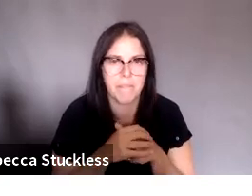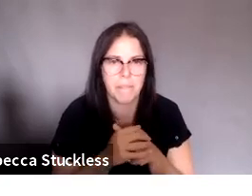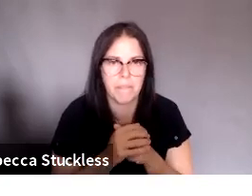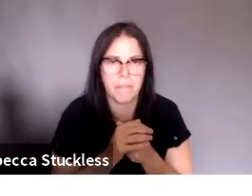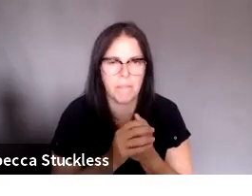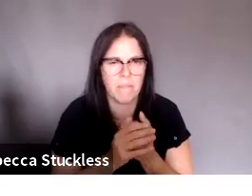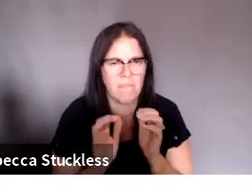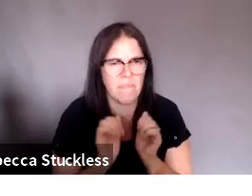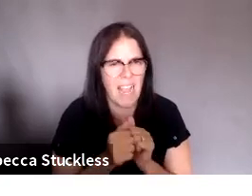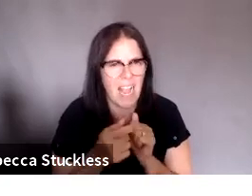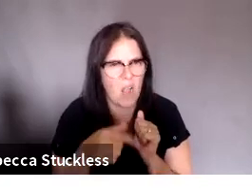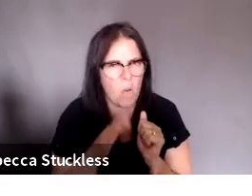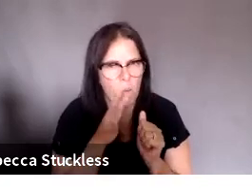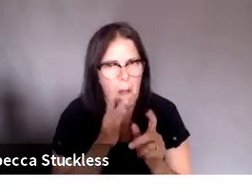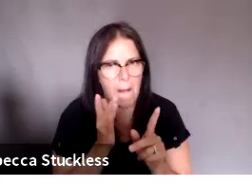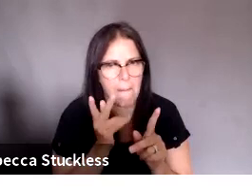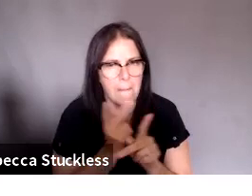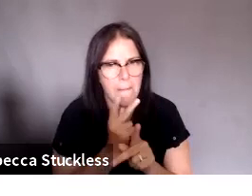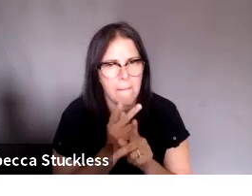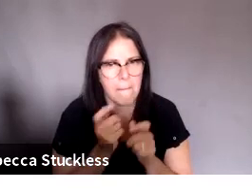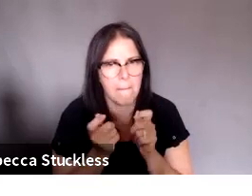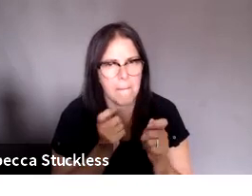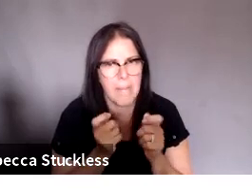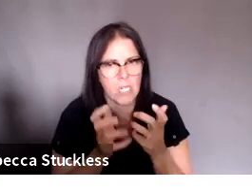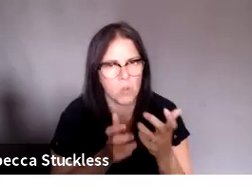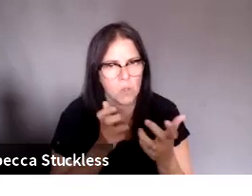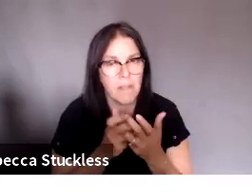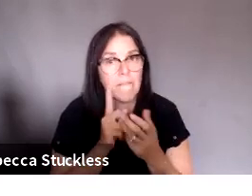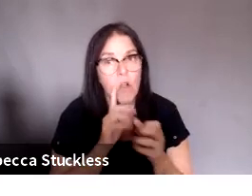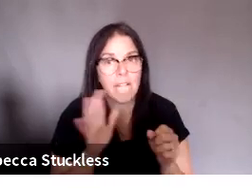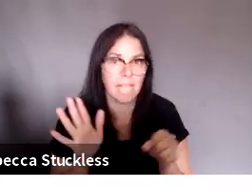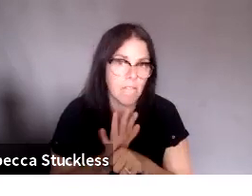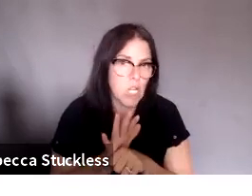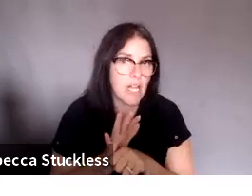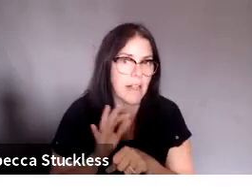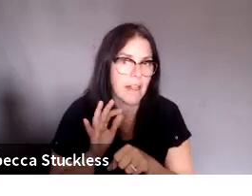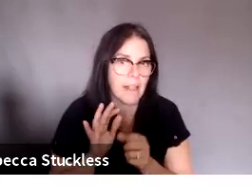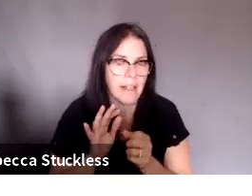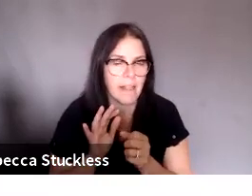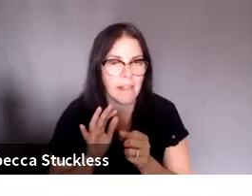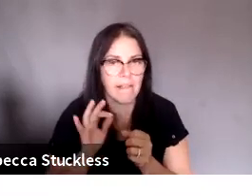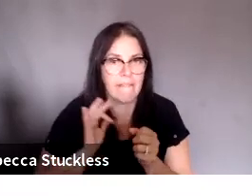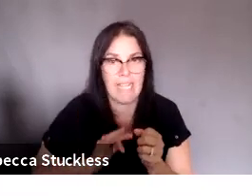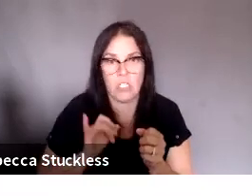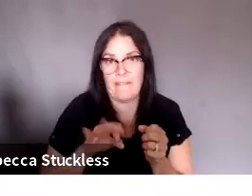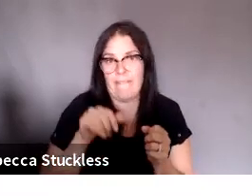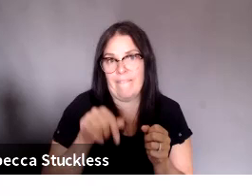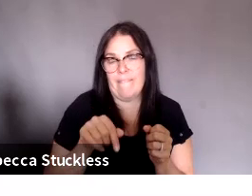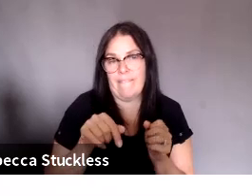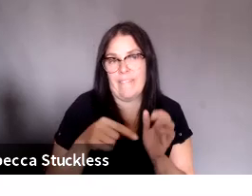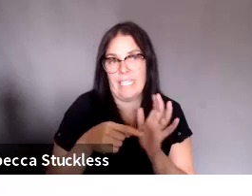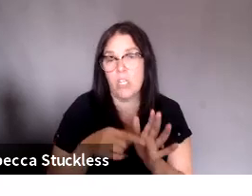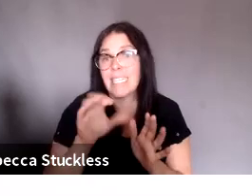so how are we going to manage suitability so we're getting the full advantage of these indicators? And yes, you can get a copy of the